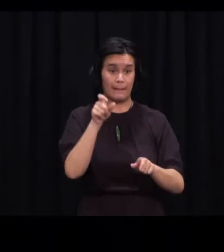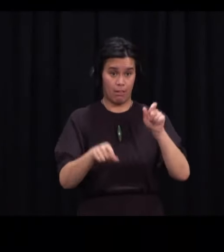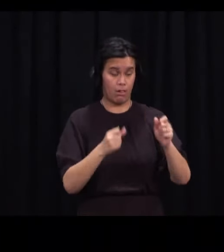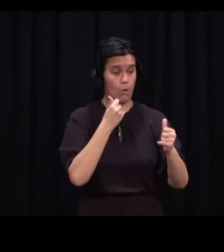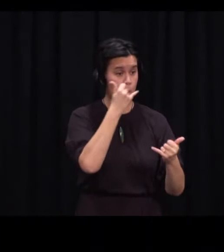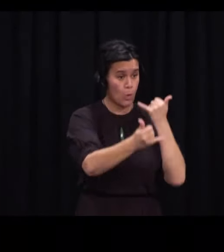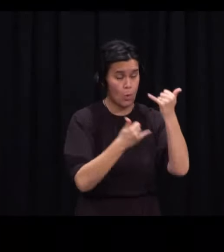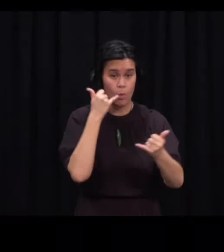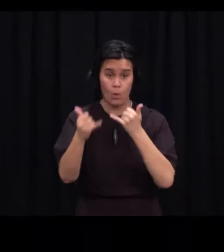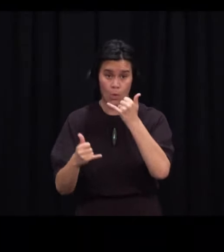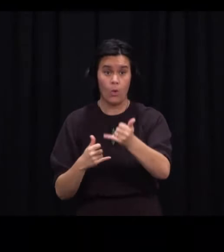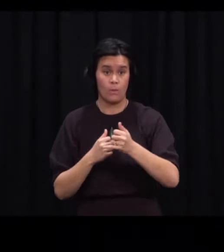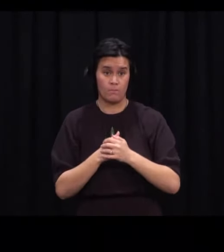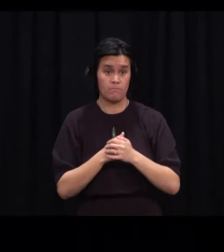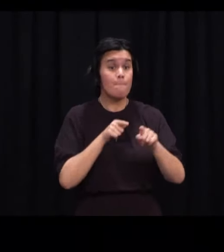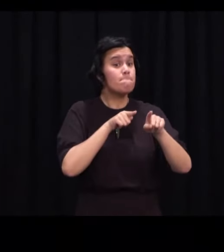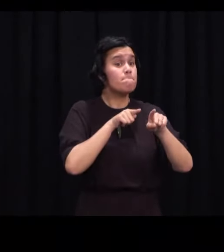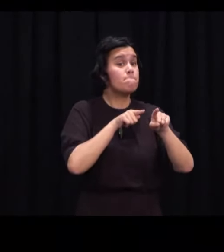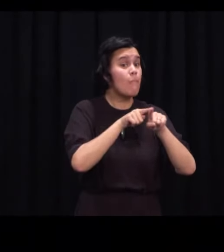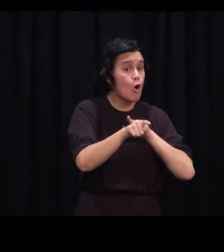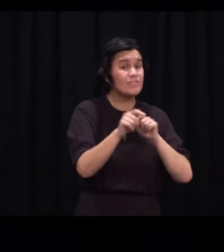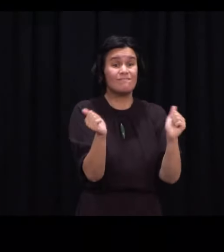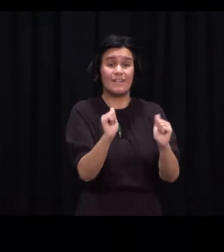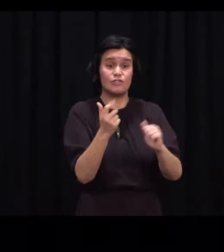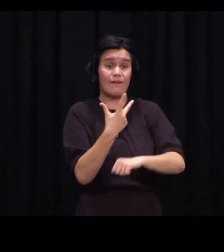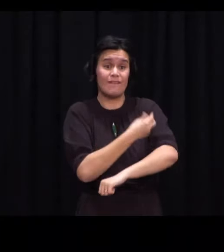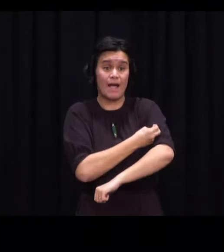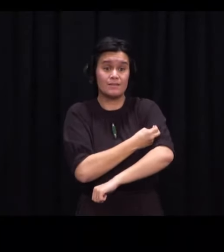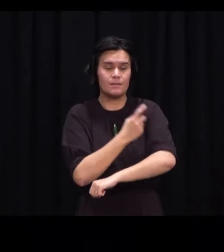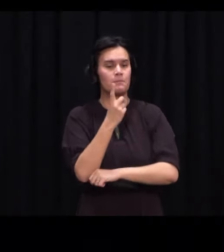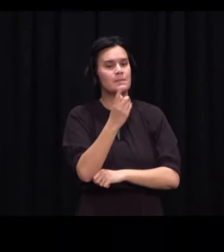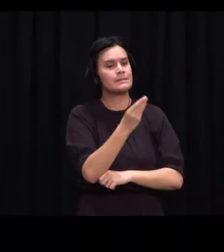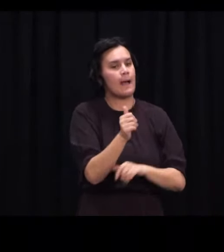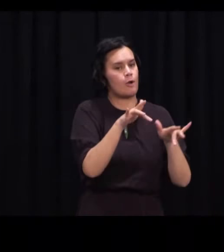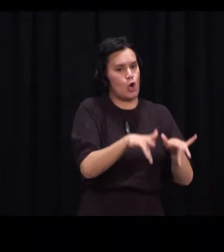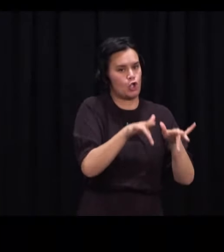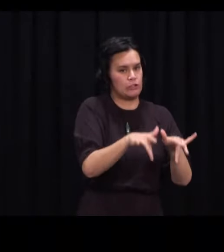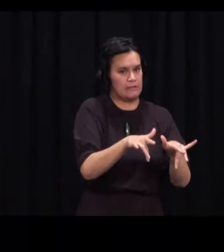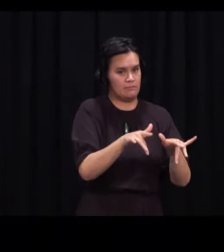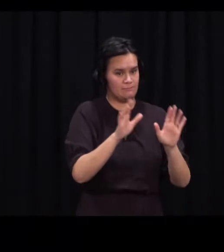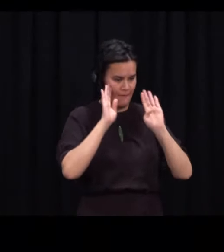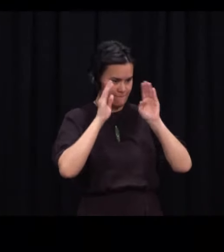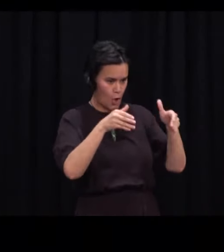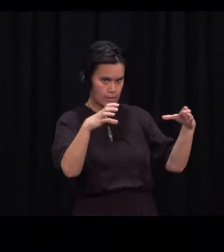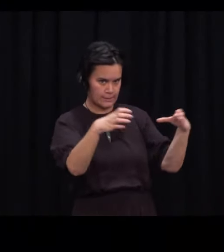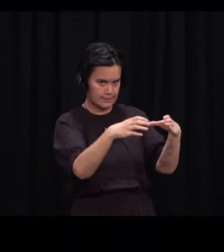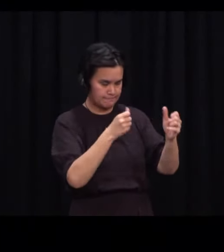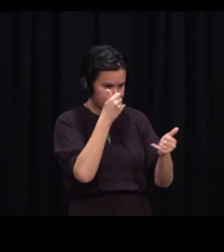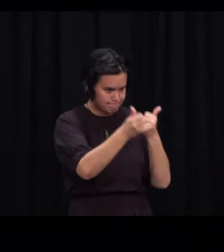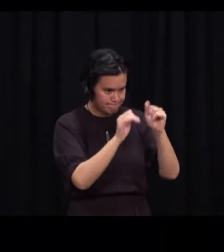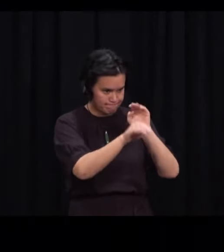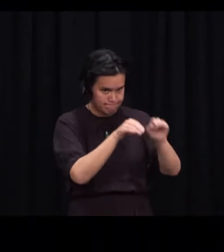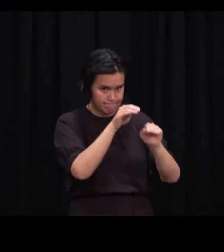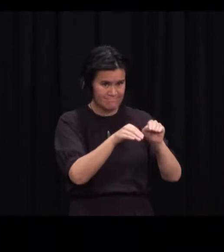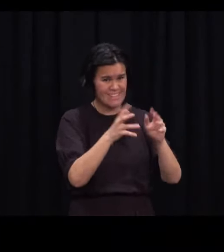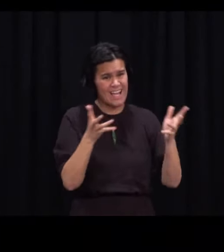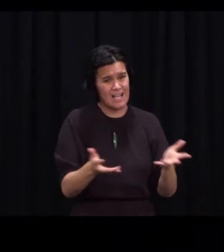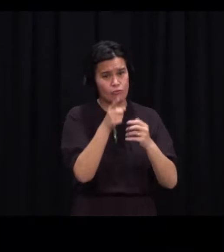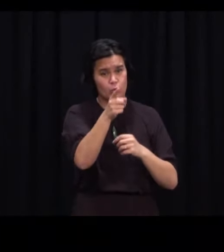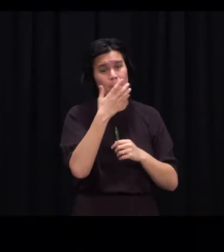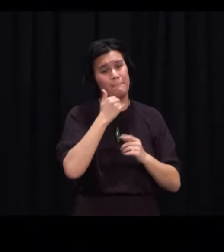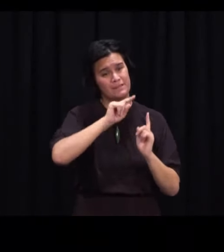over 65s have been vaccinated, but for the smaller group, we really do want to encourage you to take that next step.